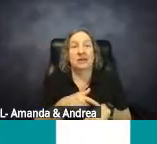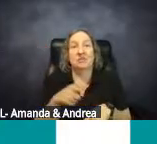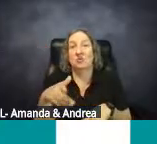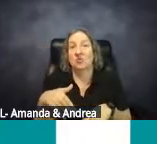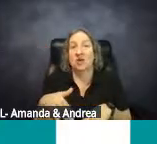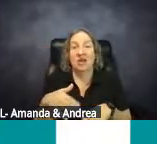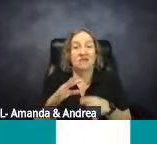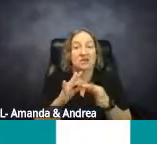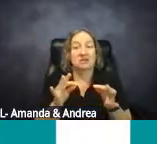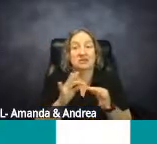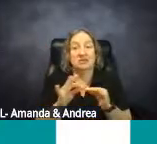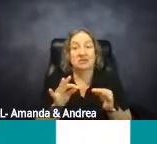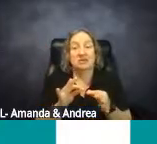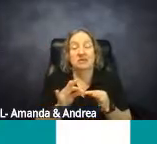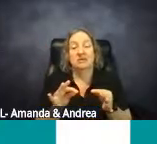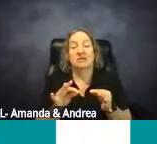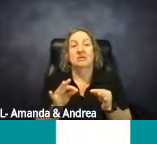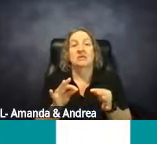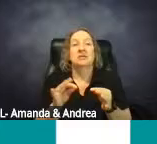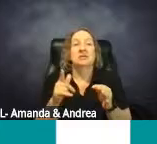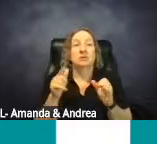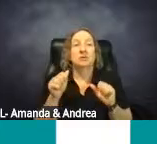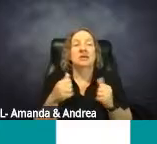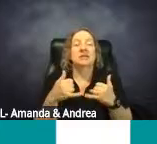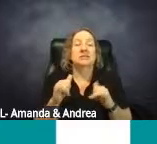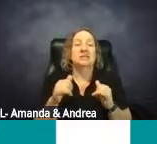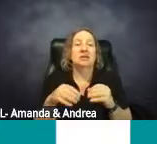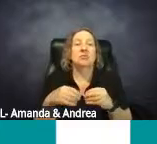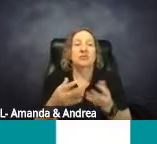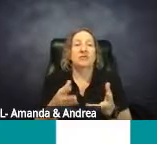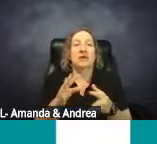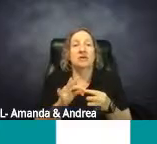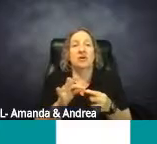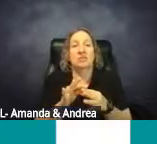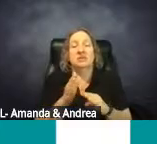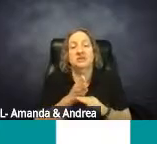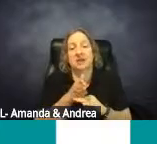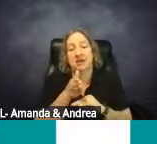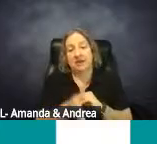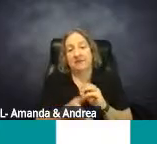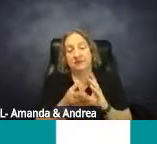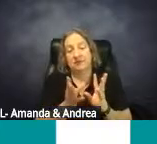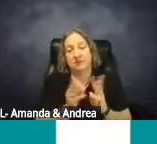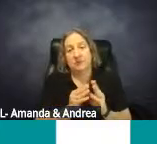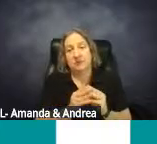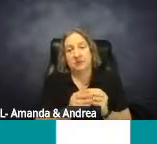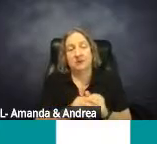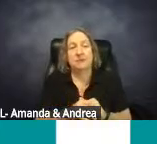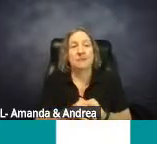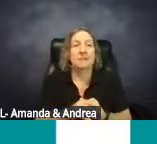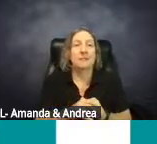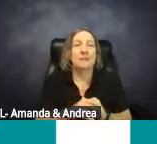have not had a chance to speak, you can still provide comments after the meeting.